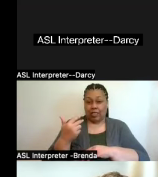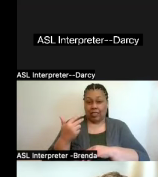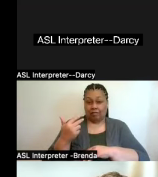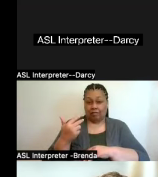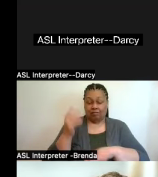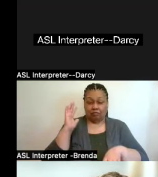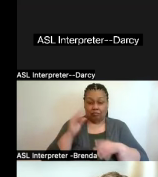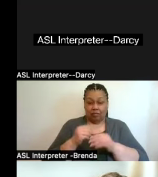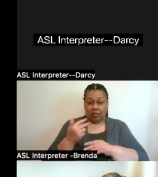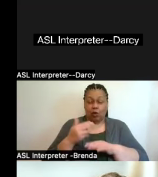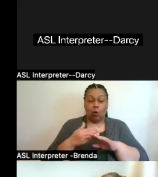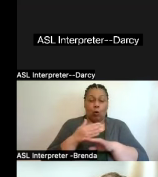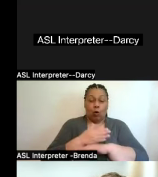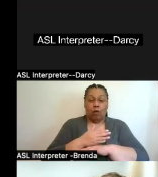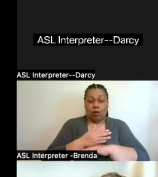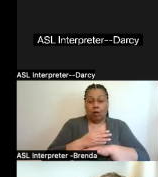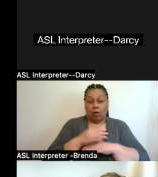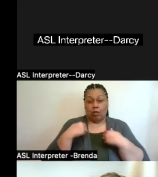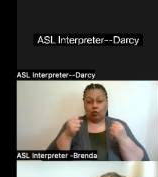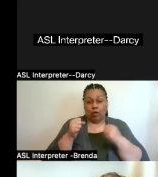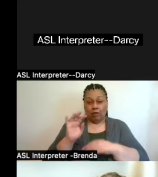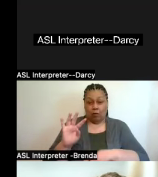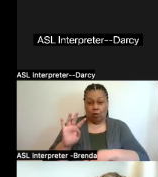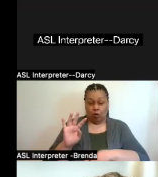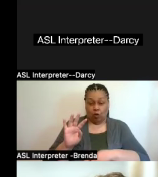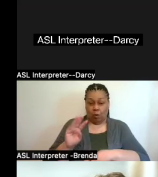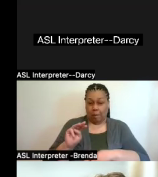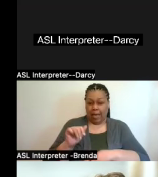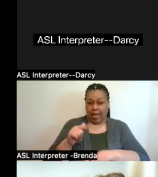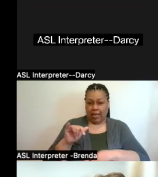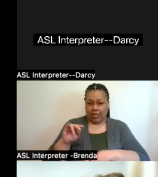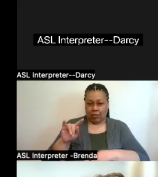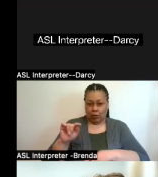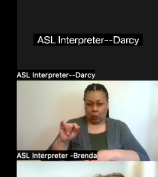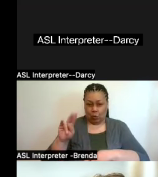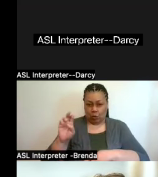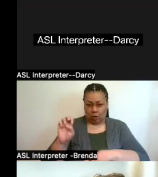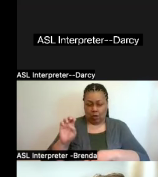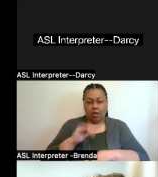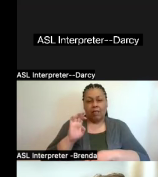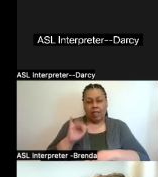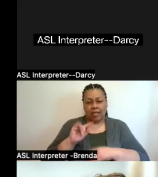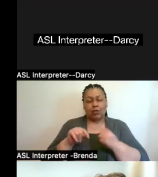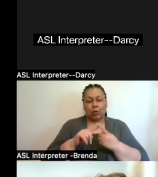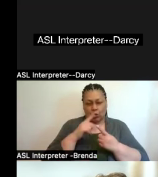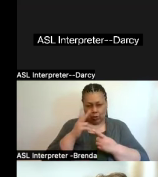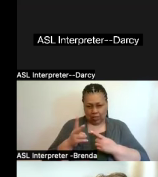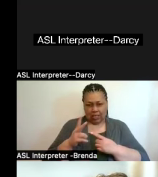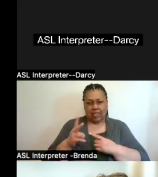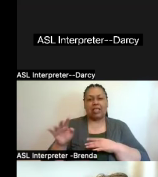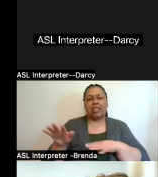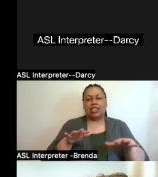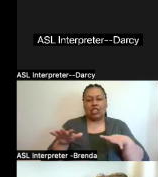exceeding magnitude 4. So this is a threshold at which you would see Shake Alert summary information appear on